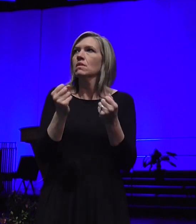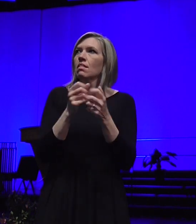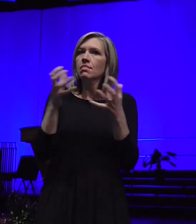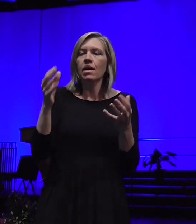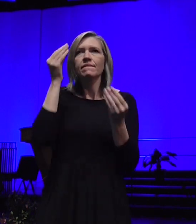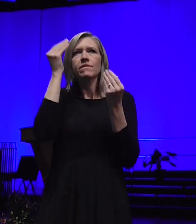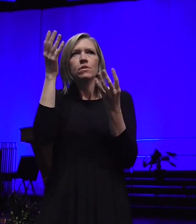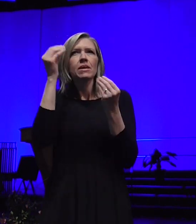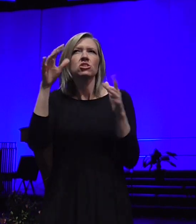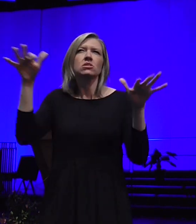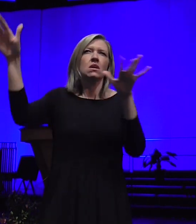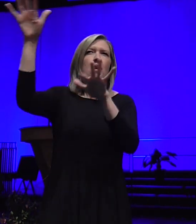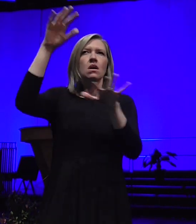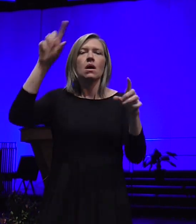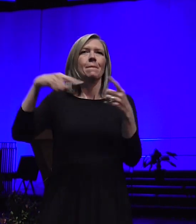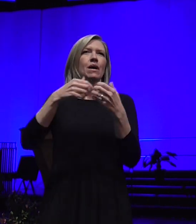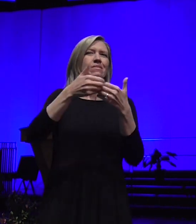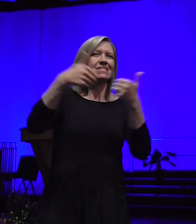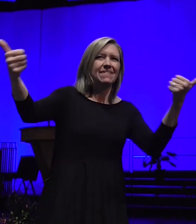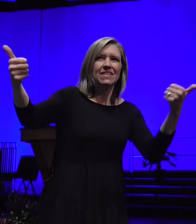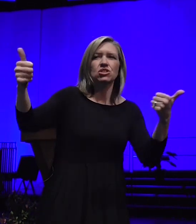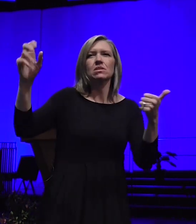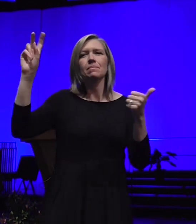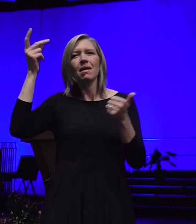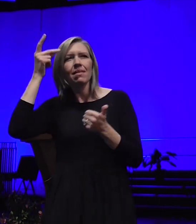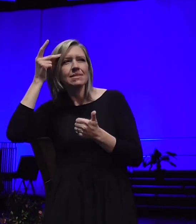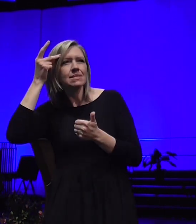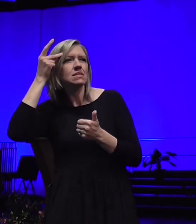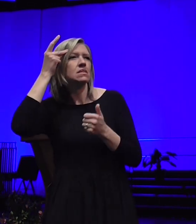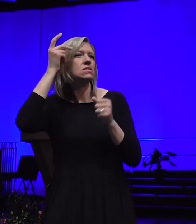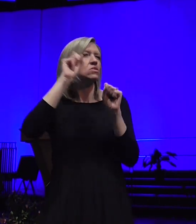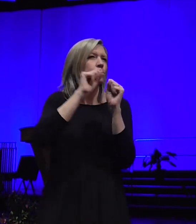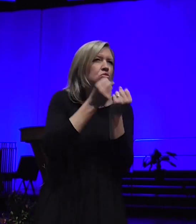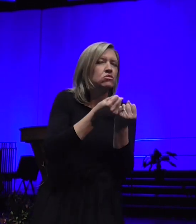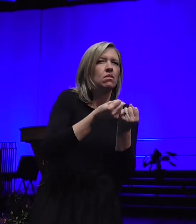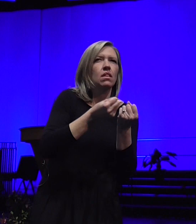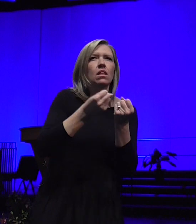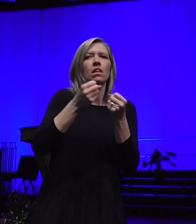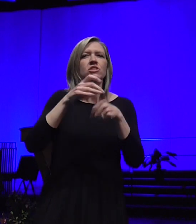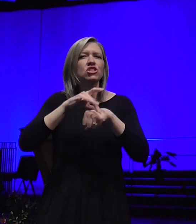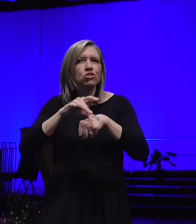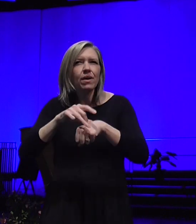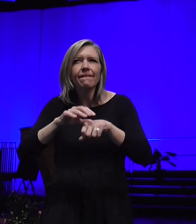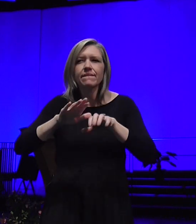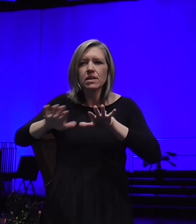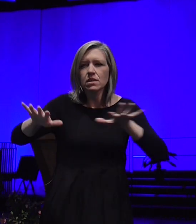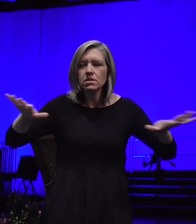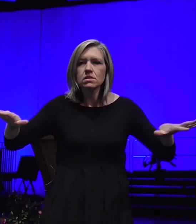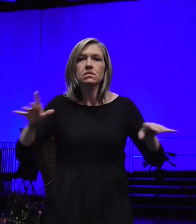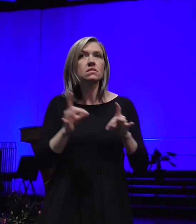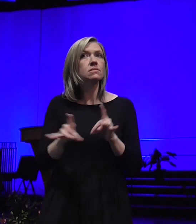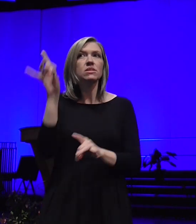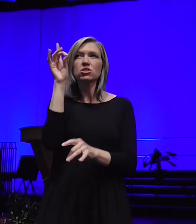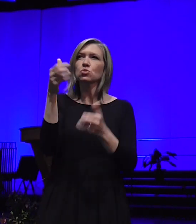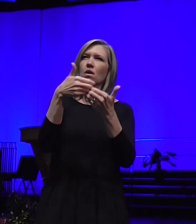that divide us politically, socially, geographically,